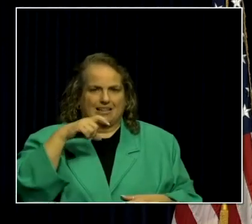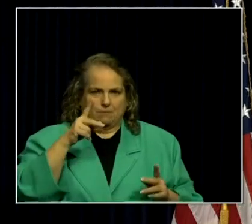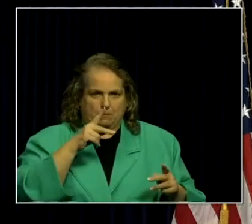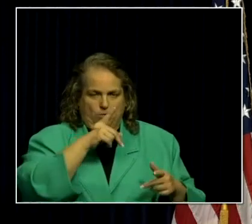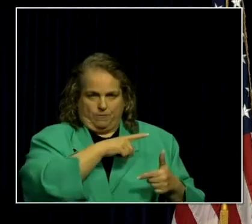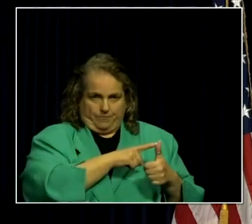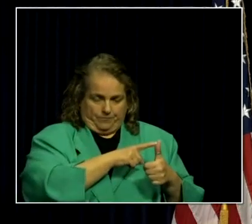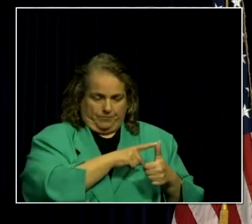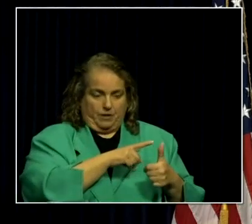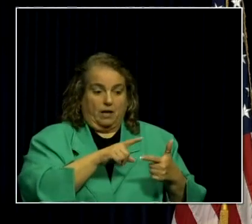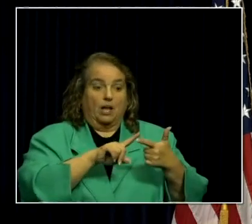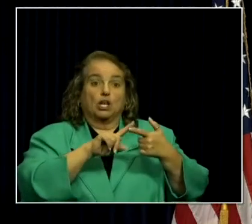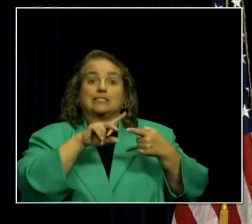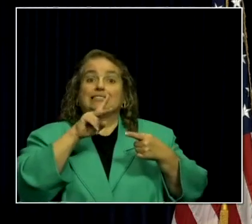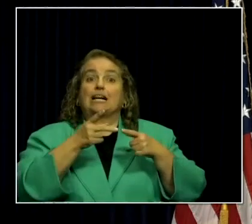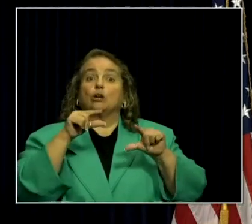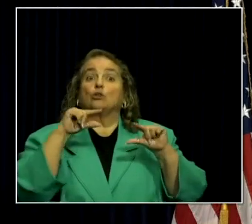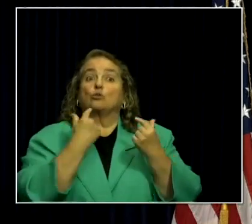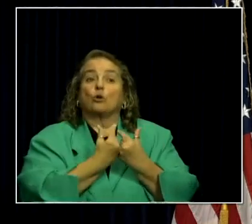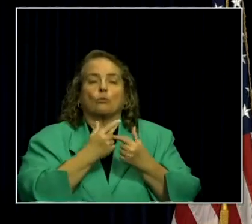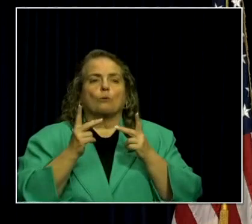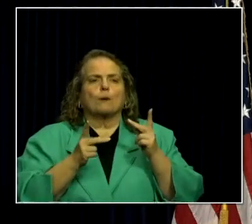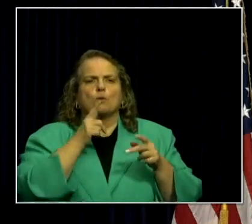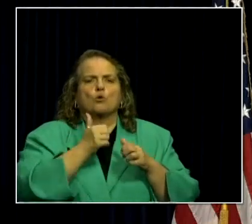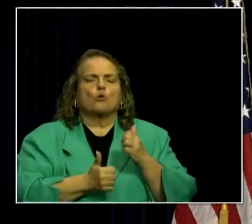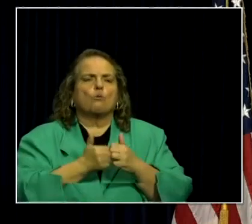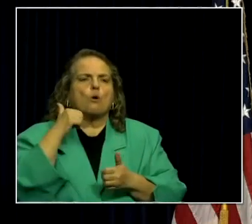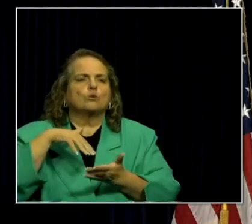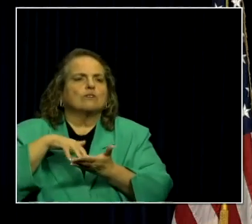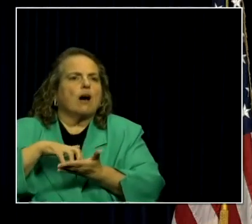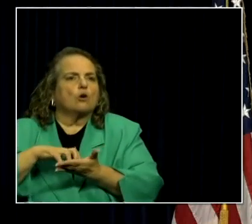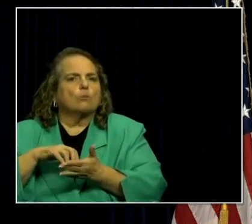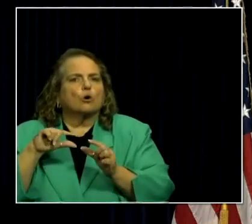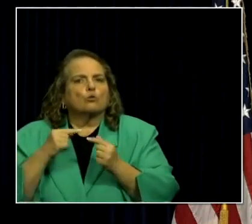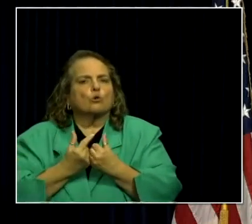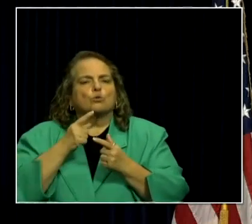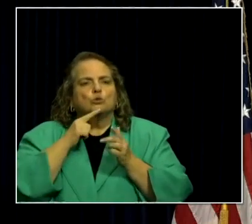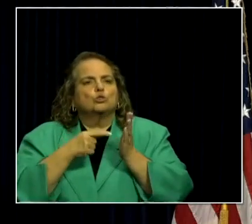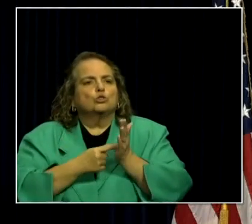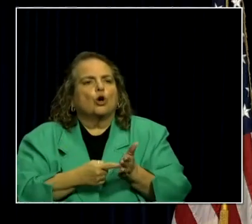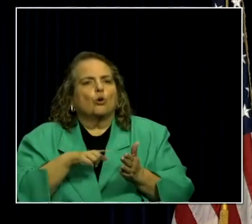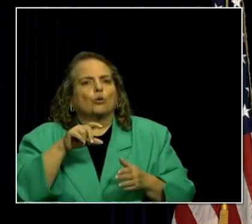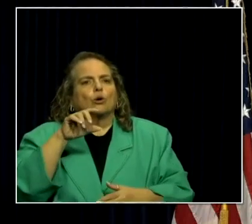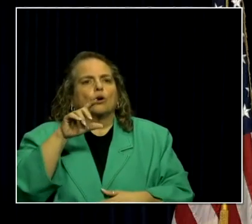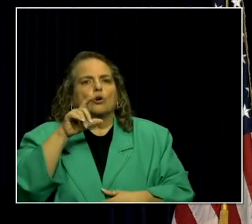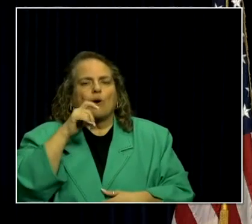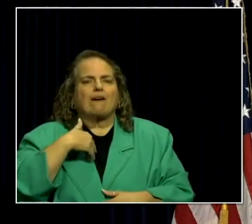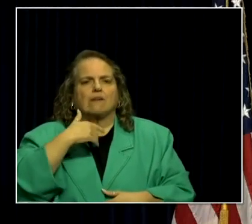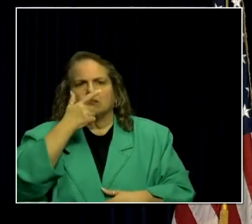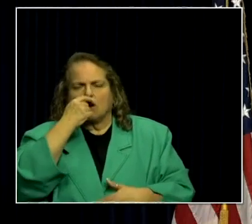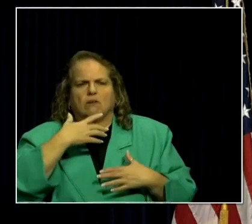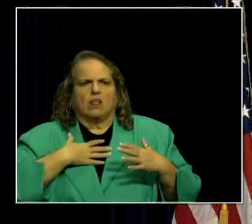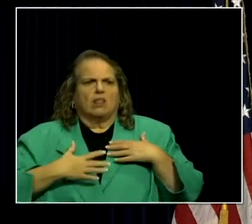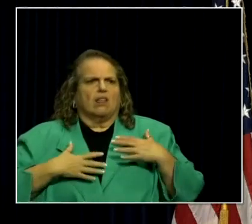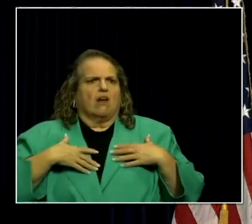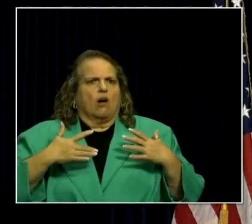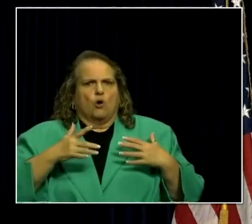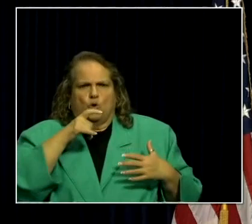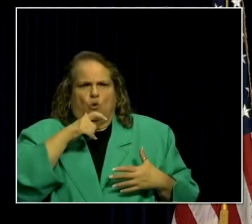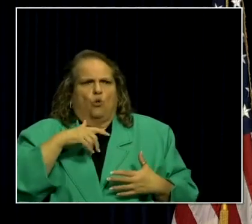in the most vulnerable groups that are showing symptoms. That's one way we are going to try to